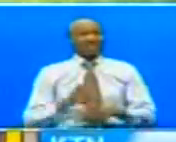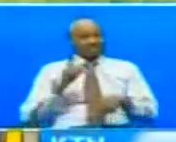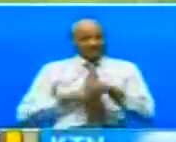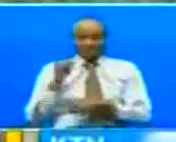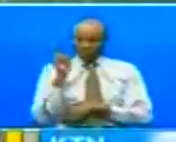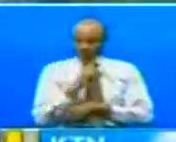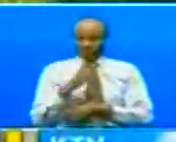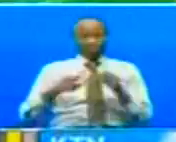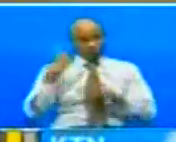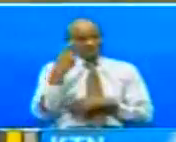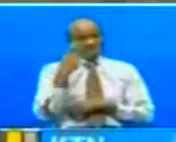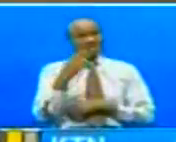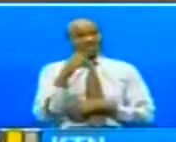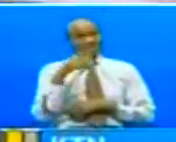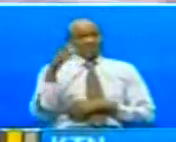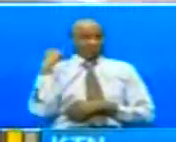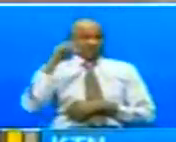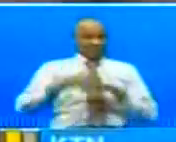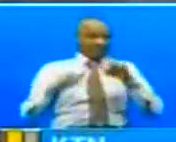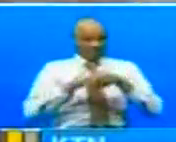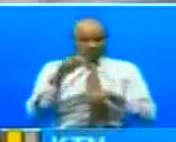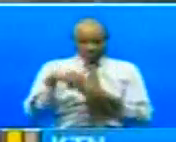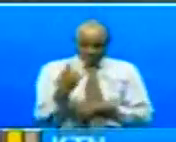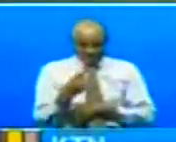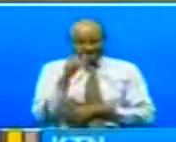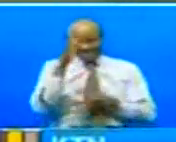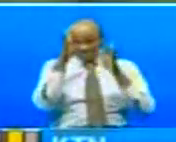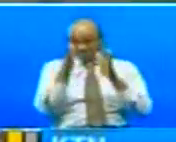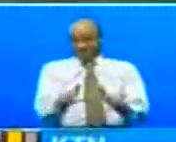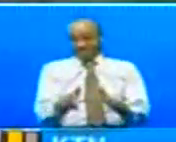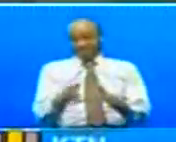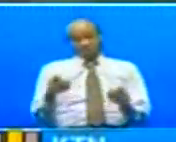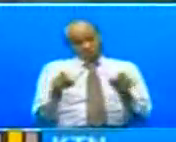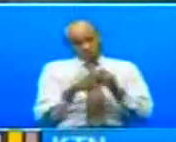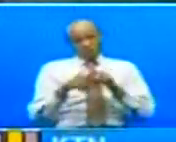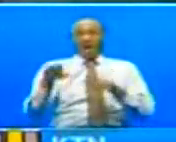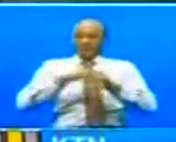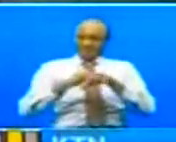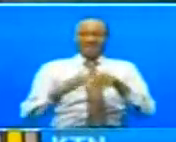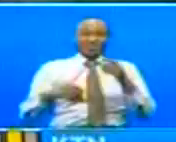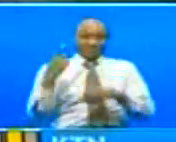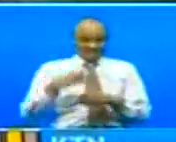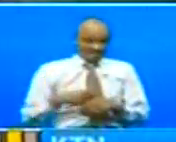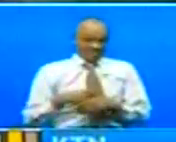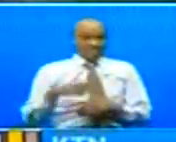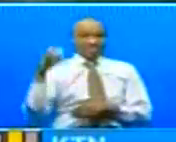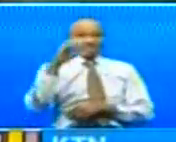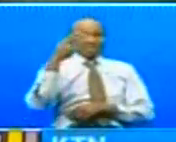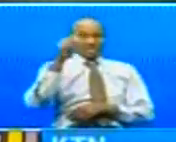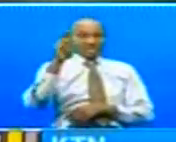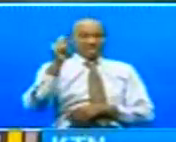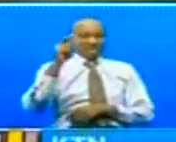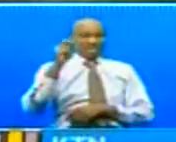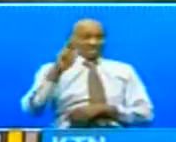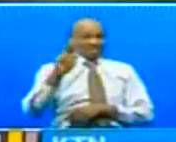After winning the ARC section during the Sasol Rally in South Africa, current Kenya National Rally and also the African Rally Champion leader Jaspreet Chatthe will